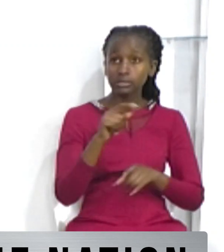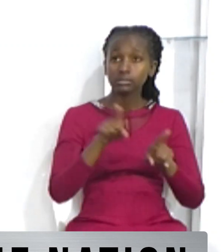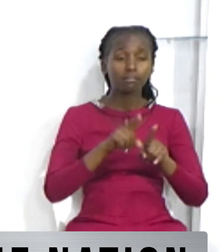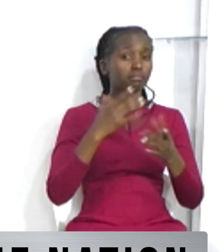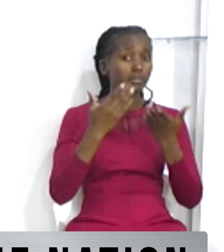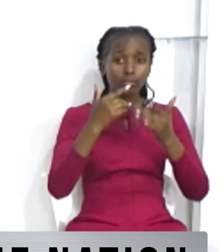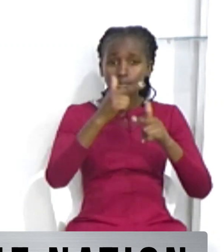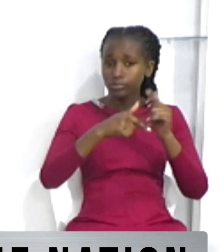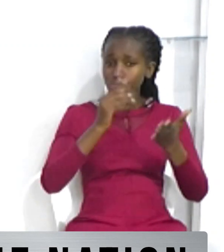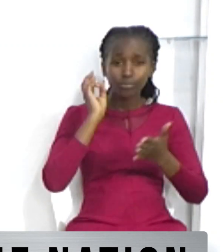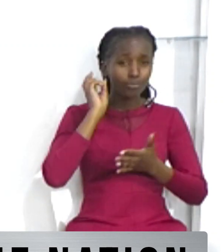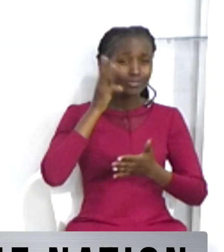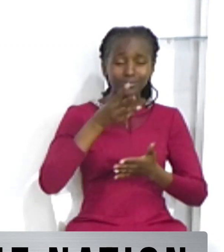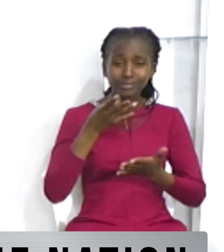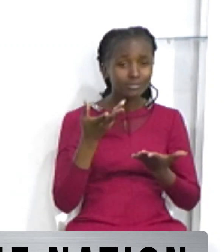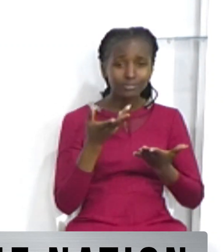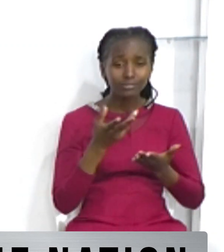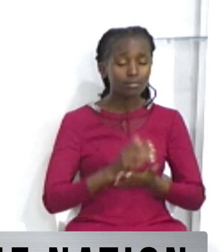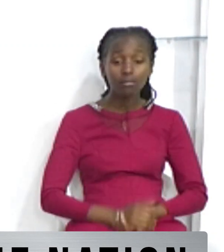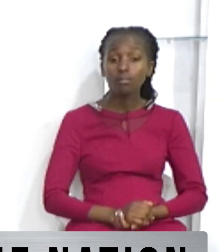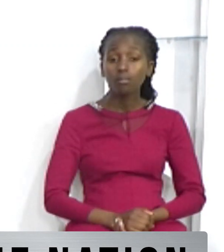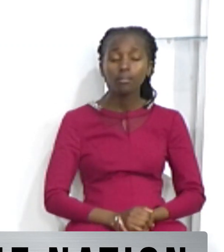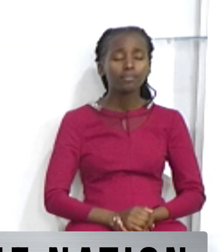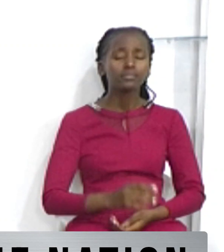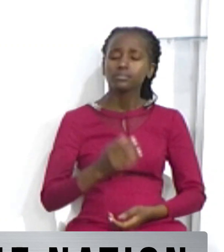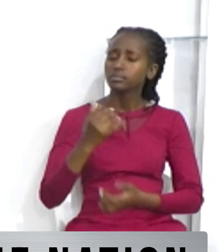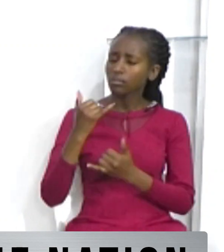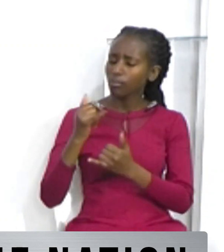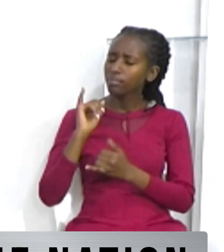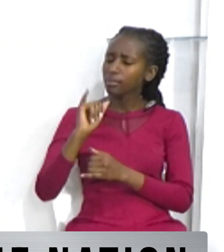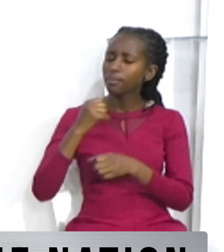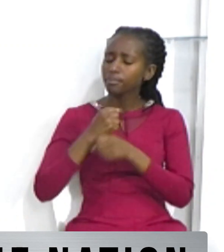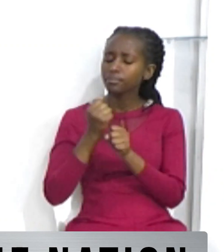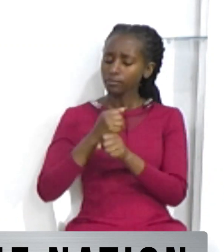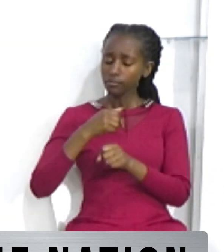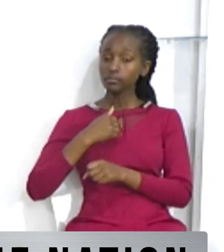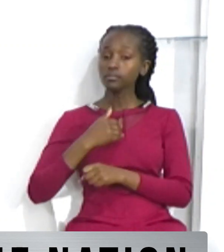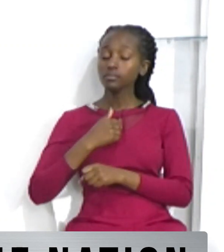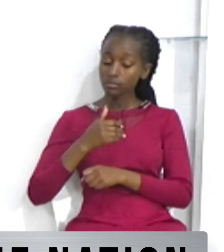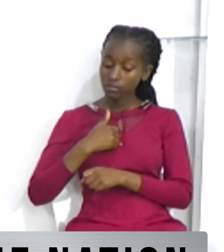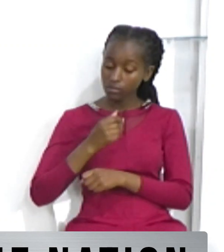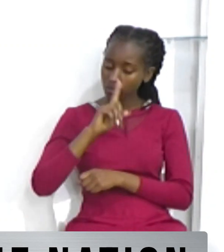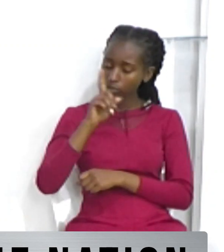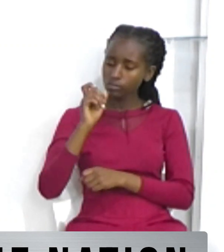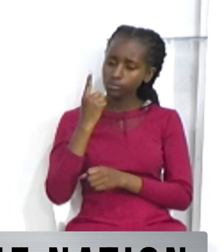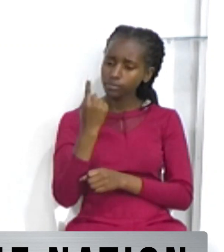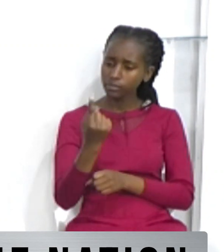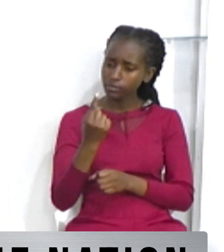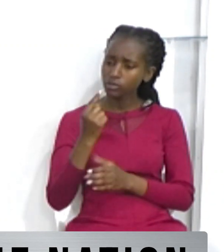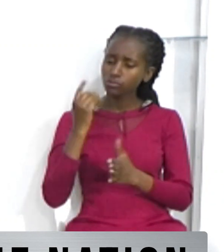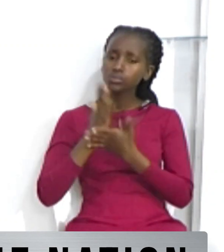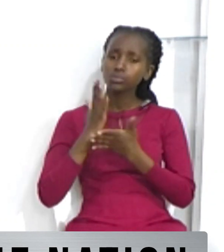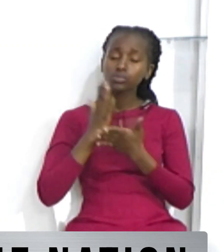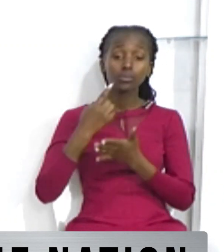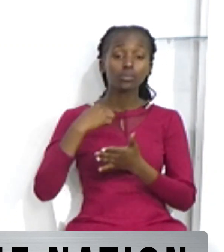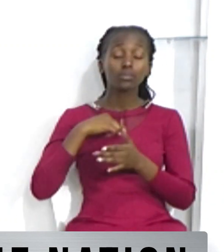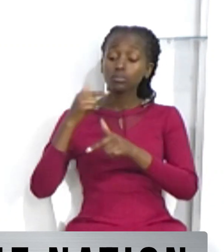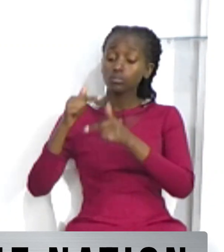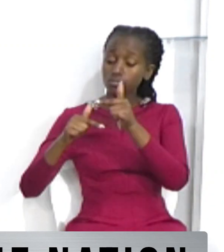Yes. Now the question begs, even as we proceed, are we really going